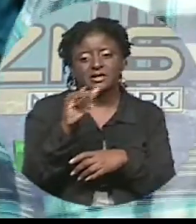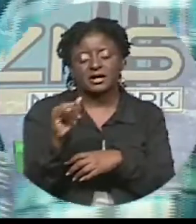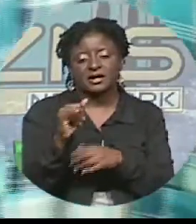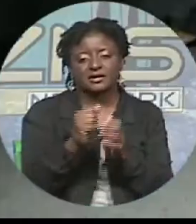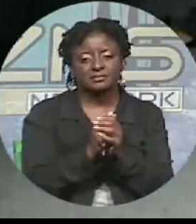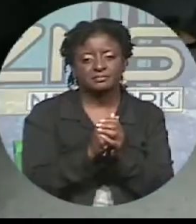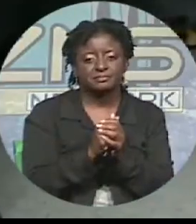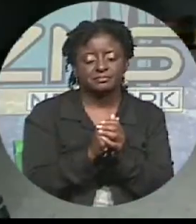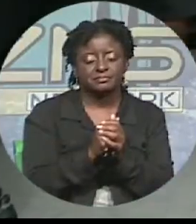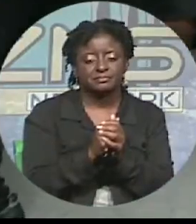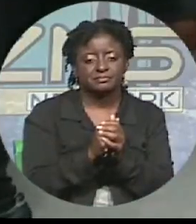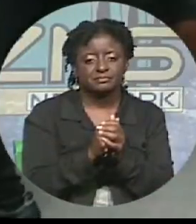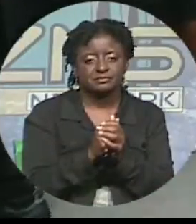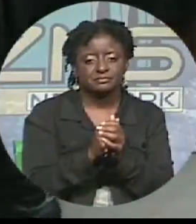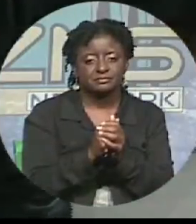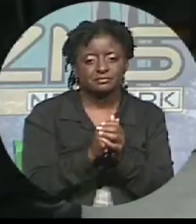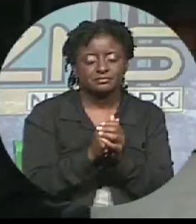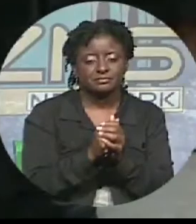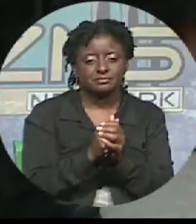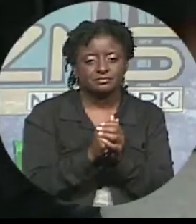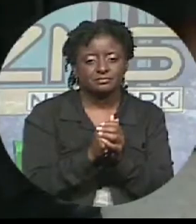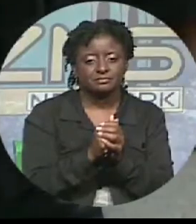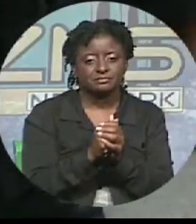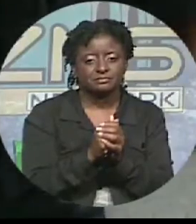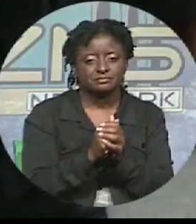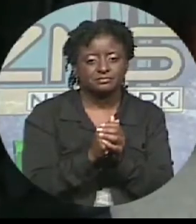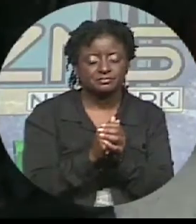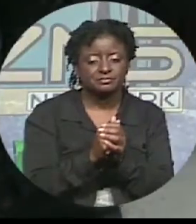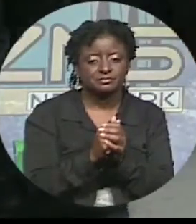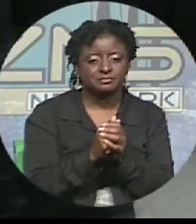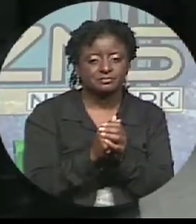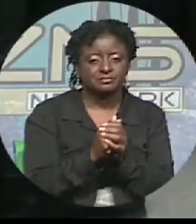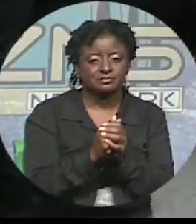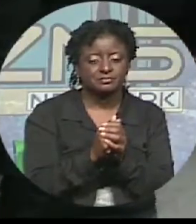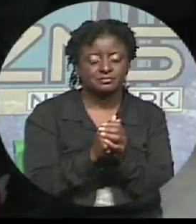can go beyond BTVI. Cleopatra Murphy, ZNS Network News.